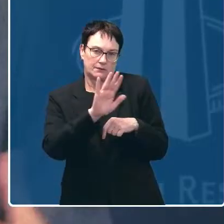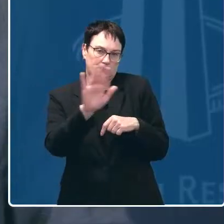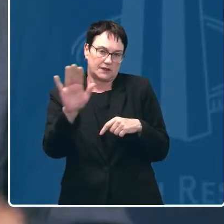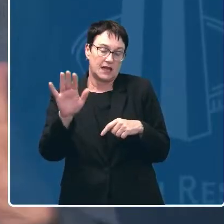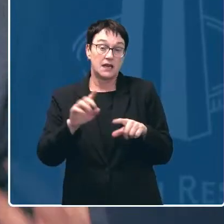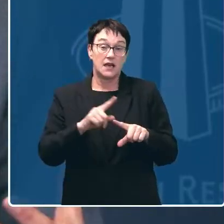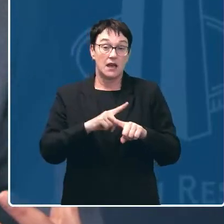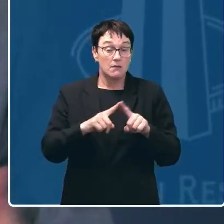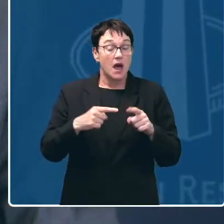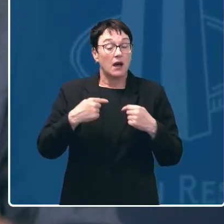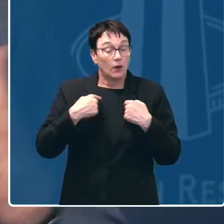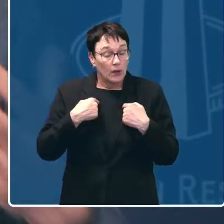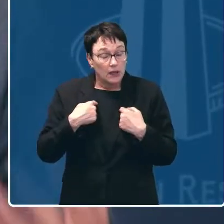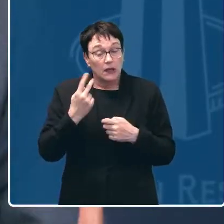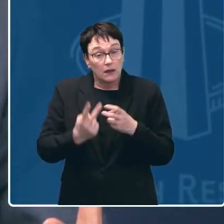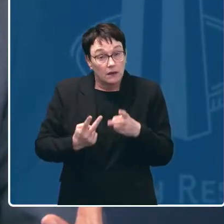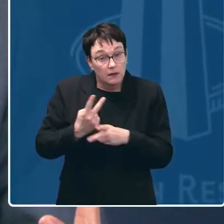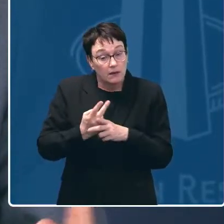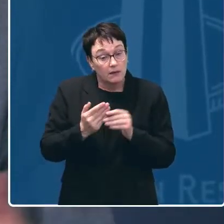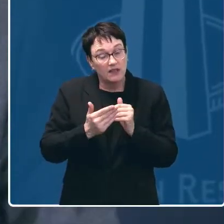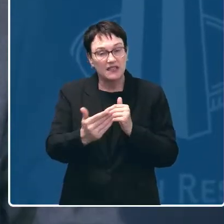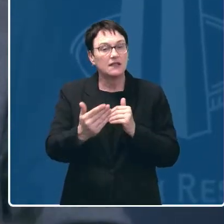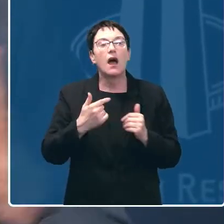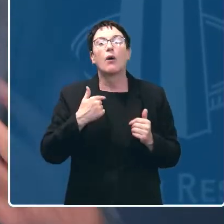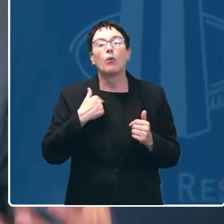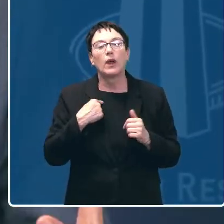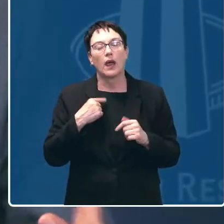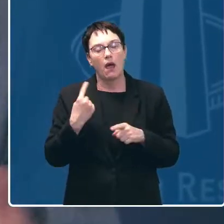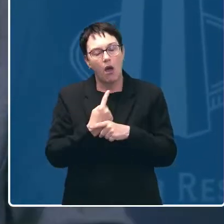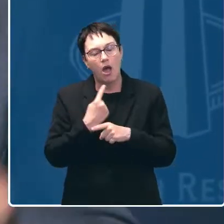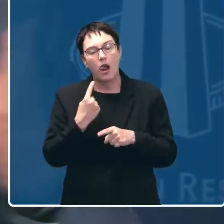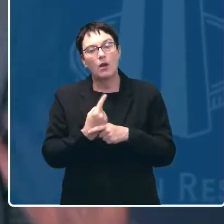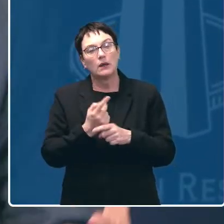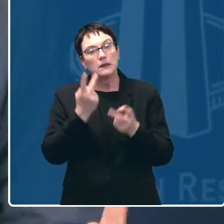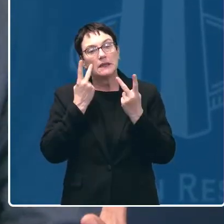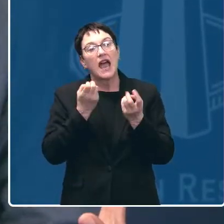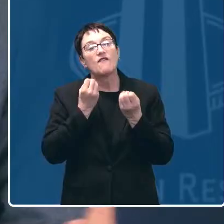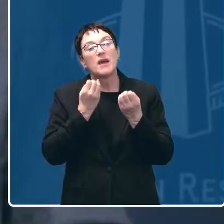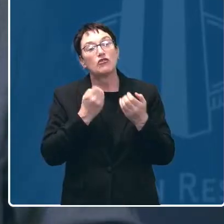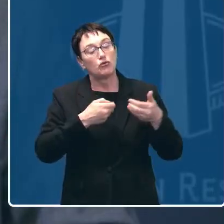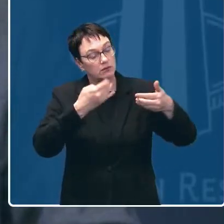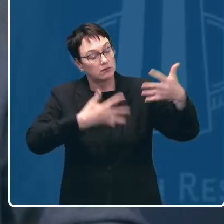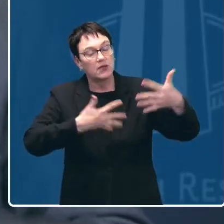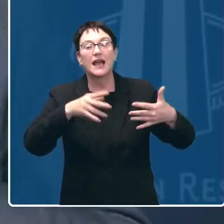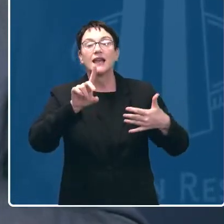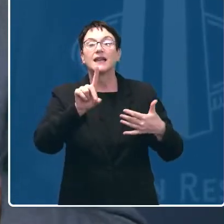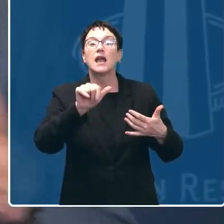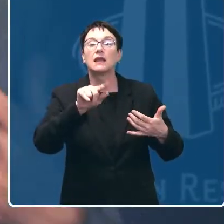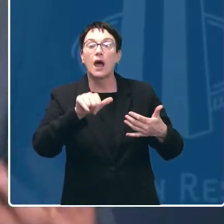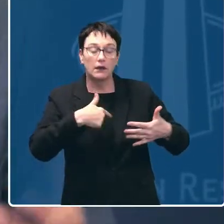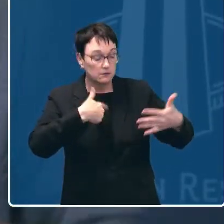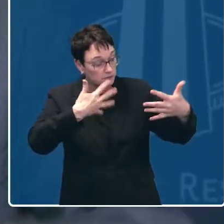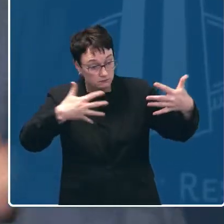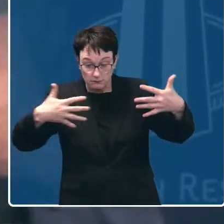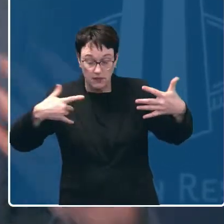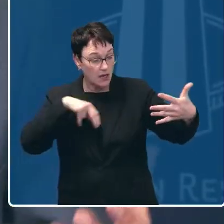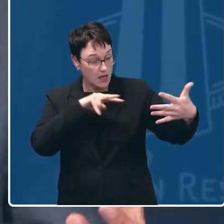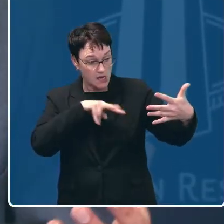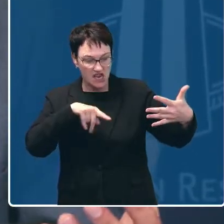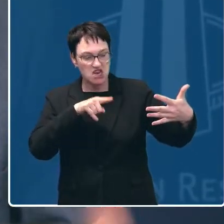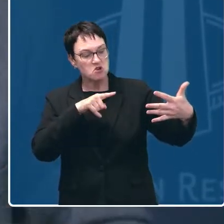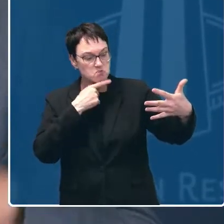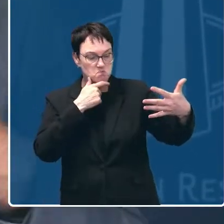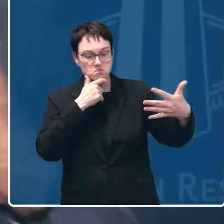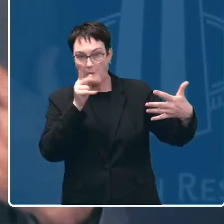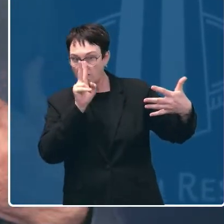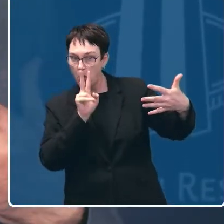this going forward. Look at the data. We have a forecast. We'll see what happens to our forecast, and we'll see what some of